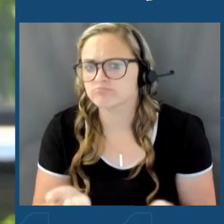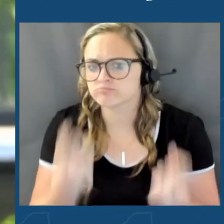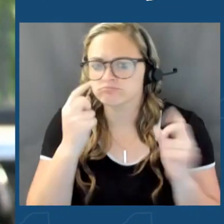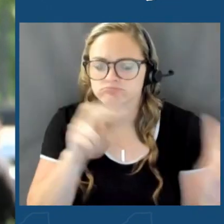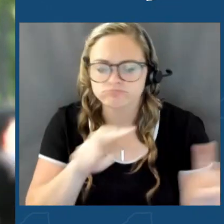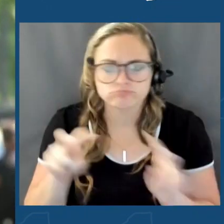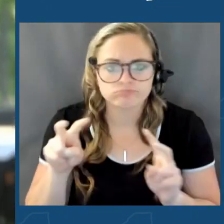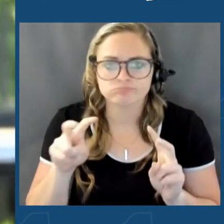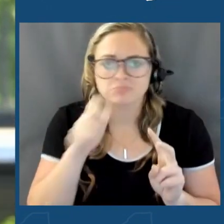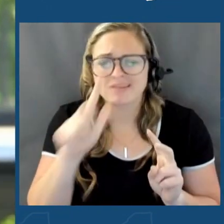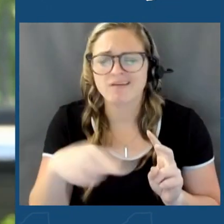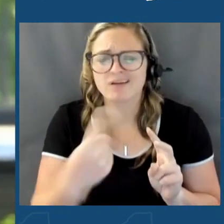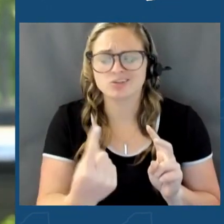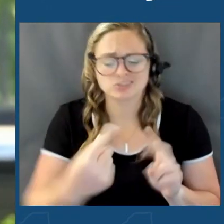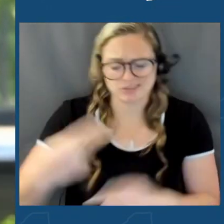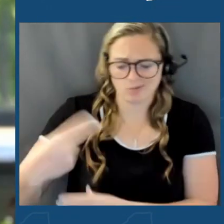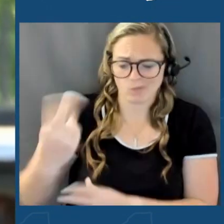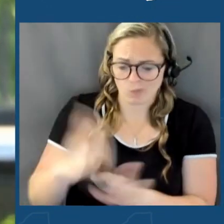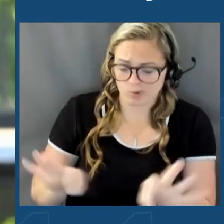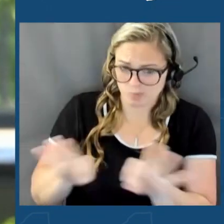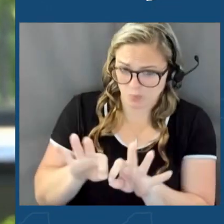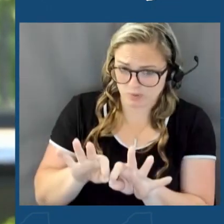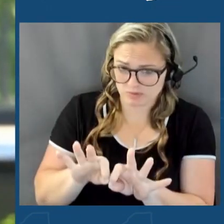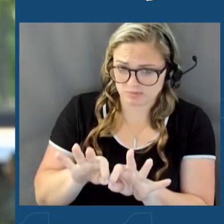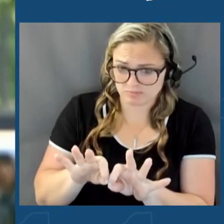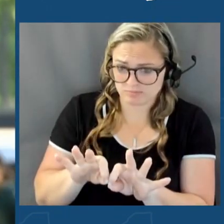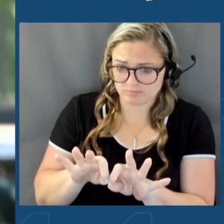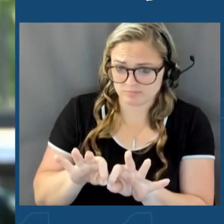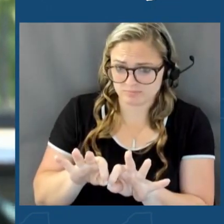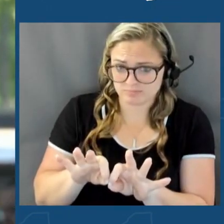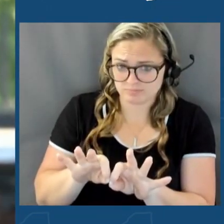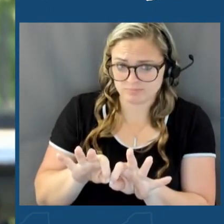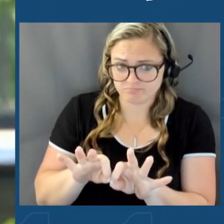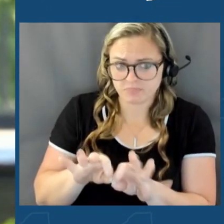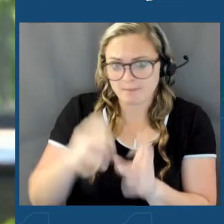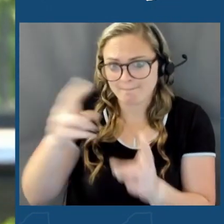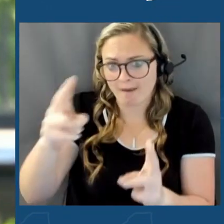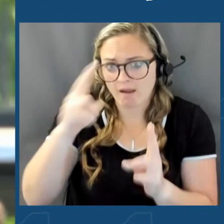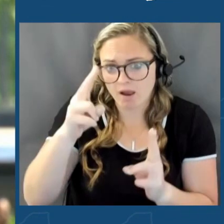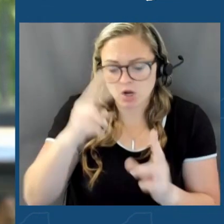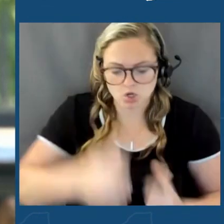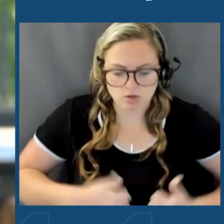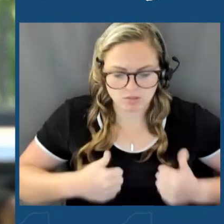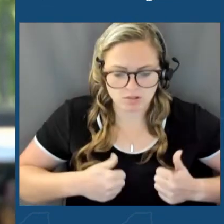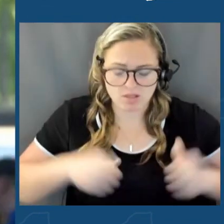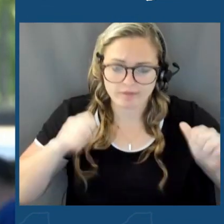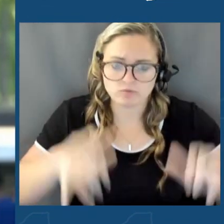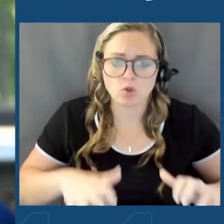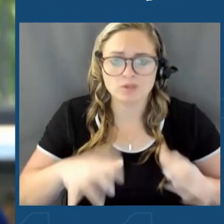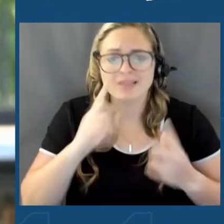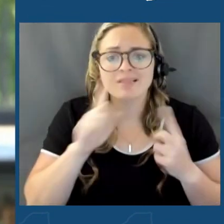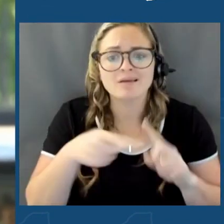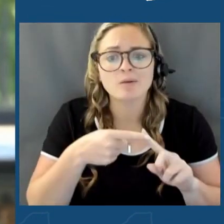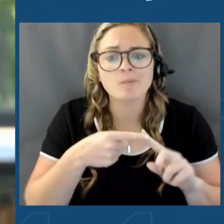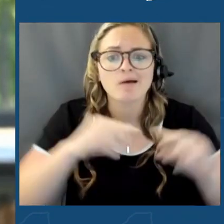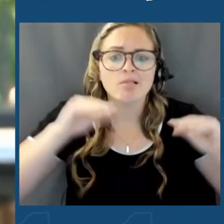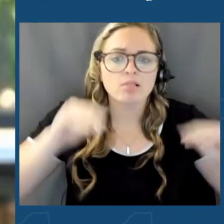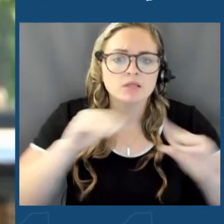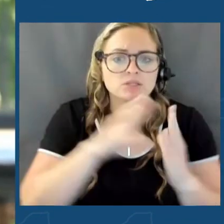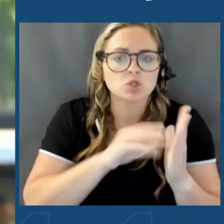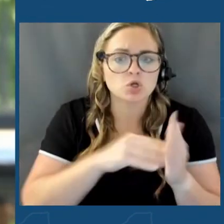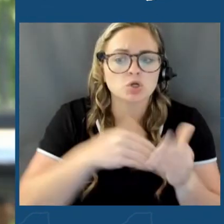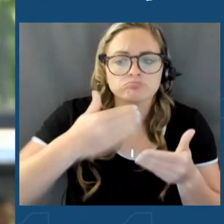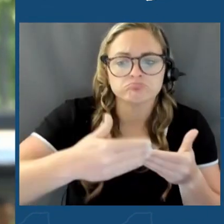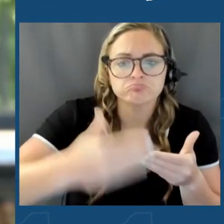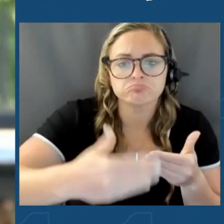not just the historic significance of it, but honor the lives lost and think of the lessons learned as we go forth. So